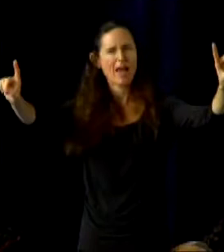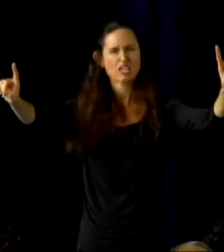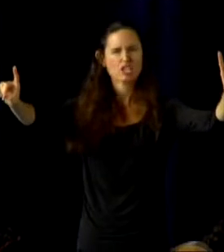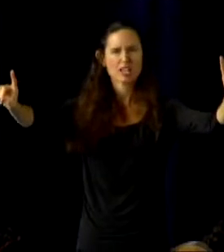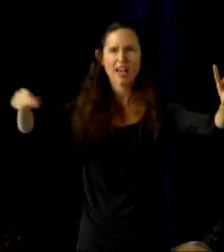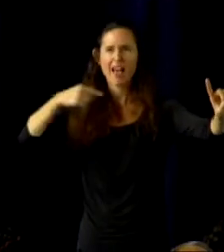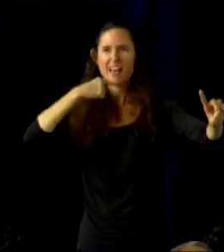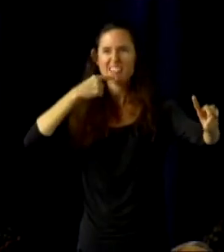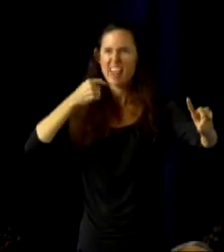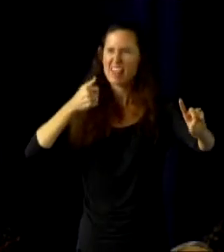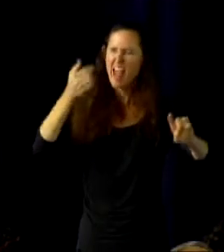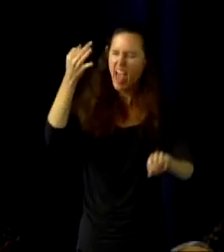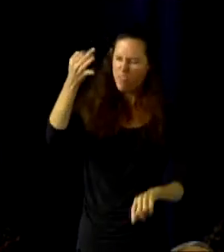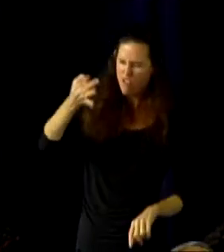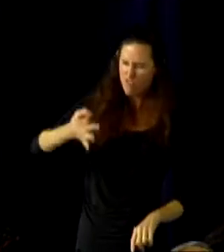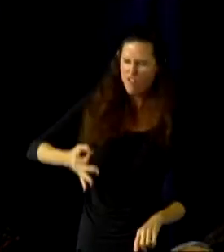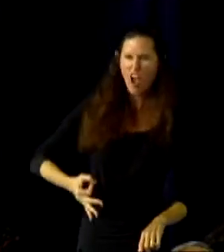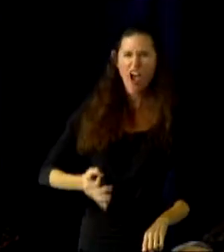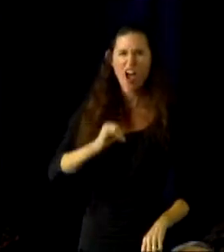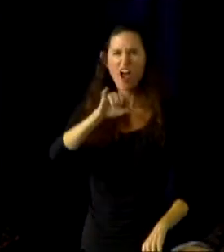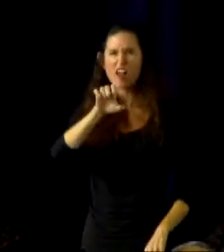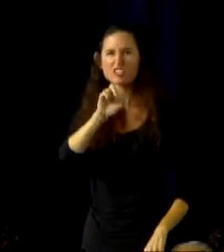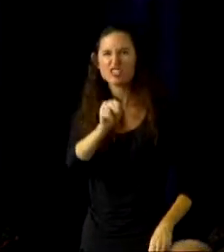proclaiming every Friday Jeans Day.